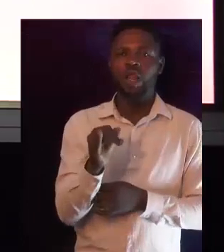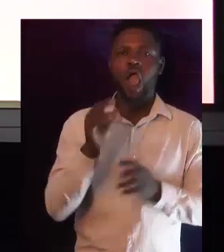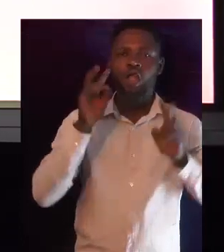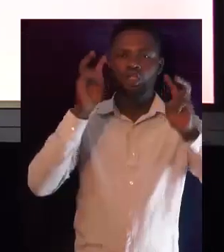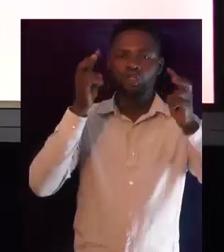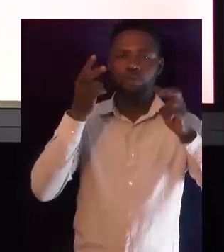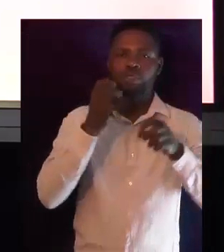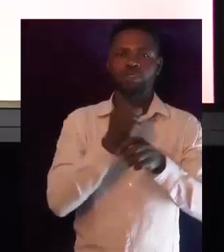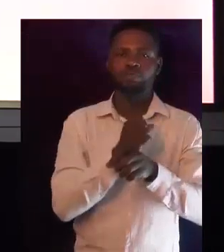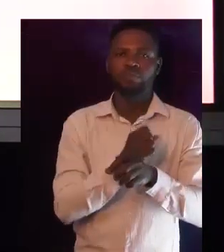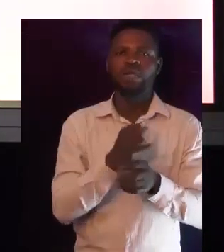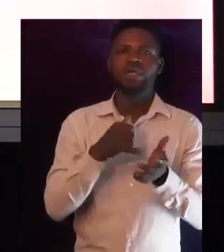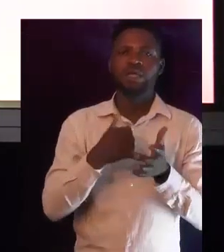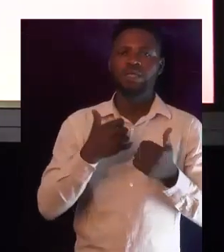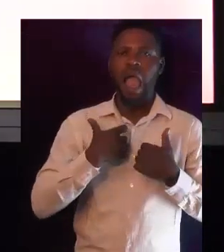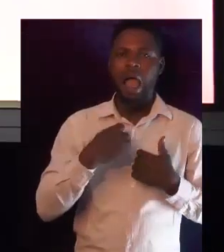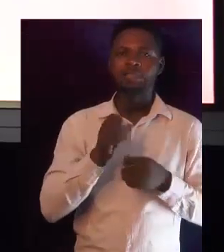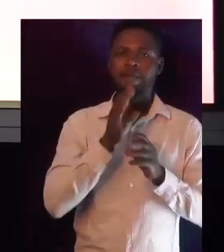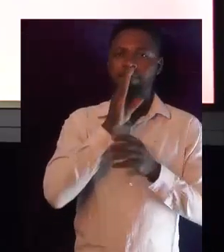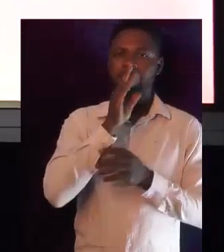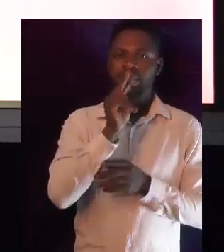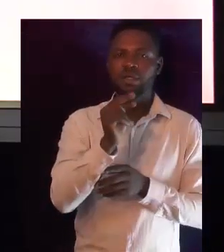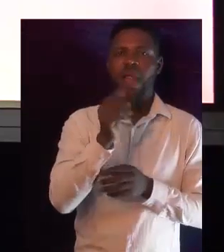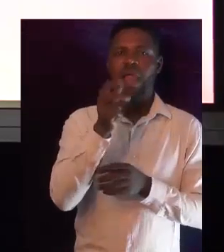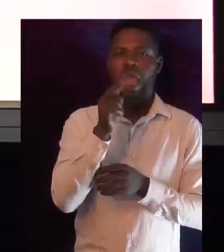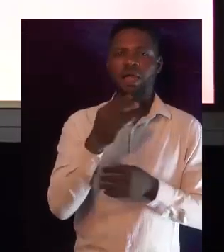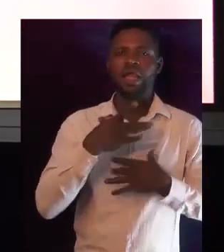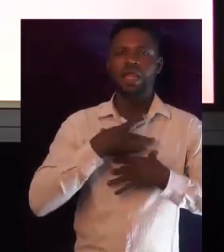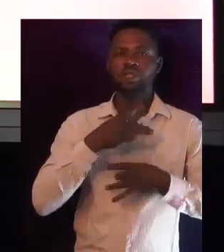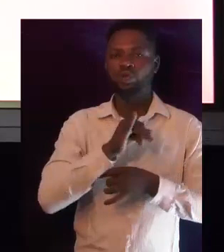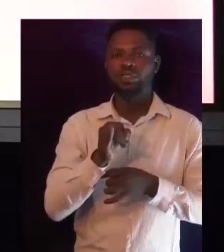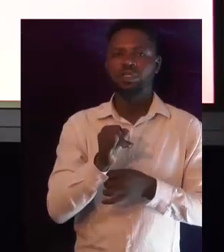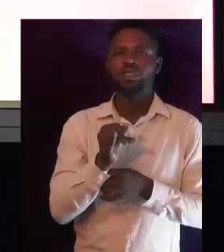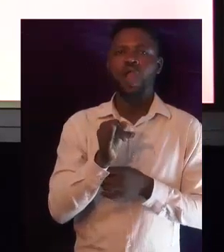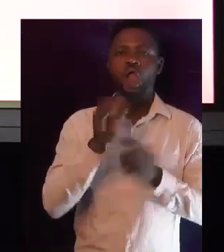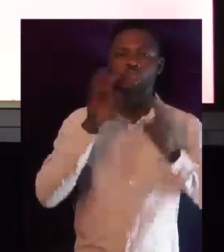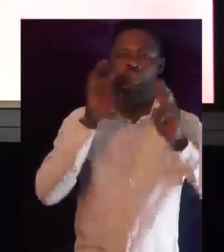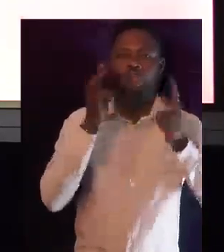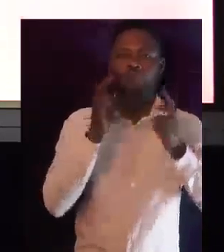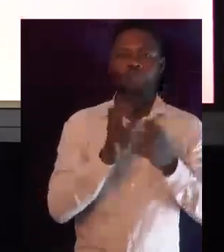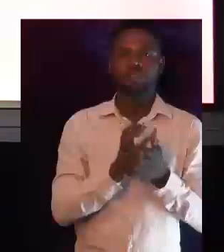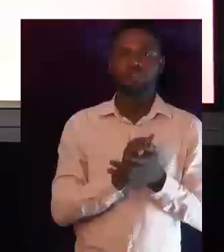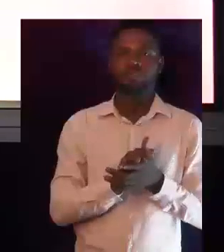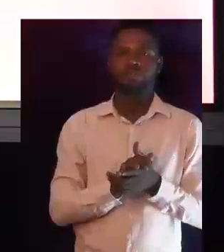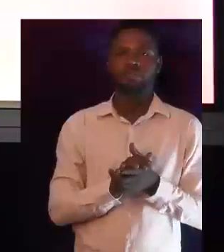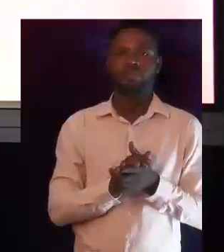interesting subject. It has been an interesting subject.